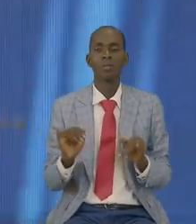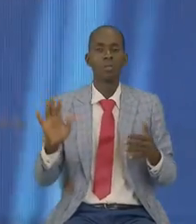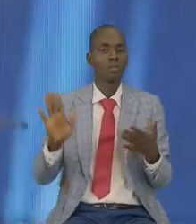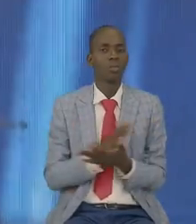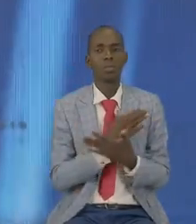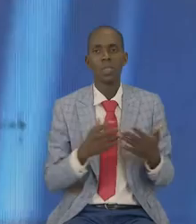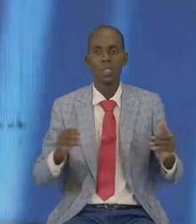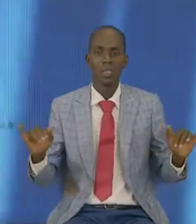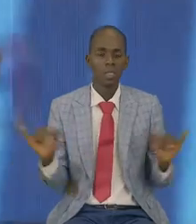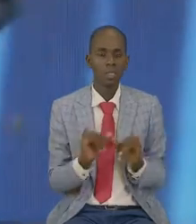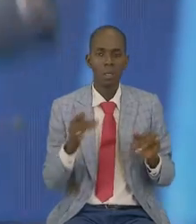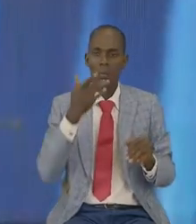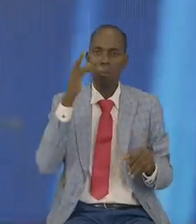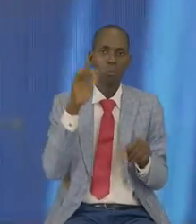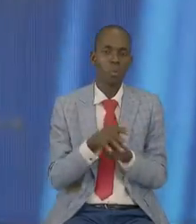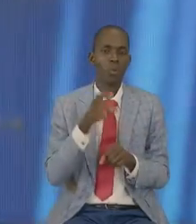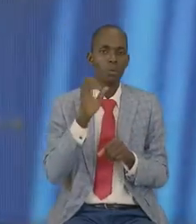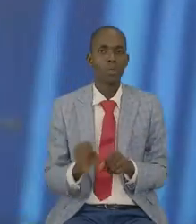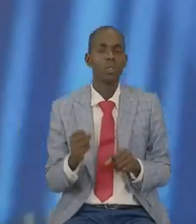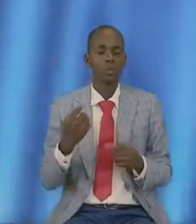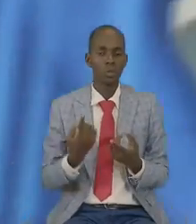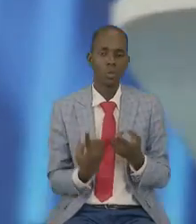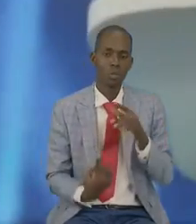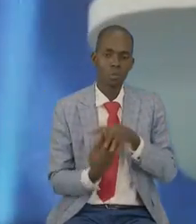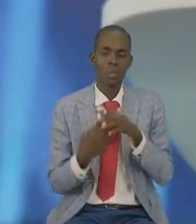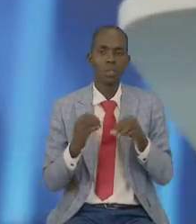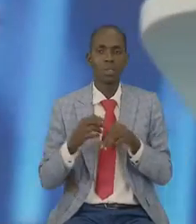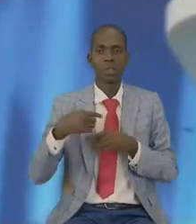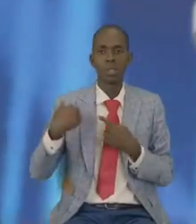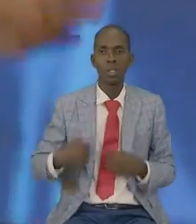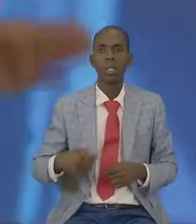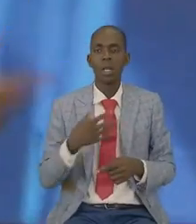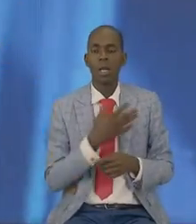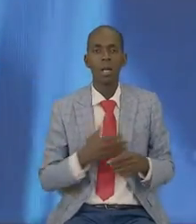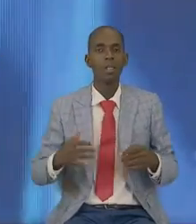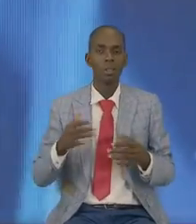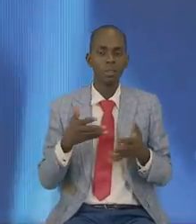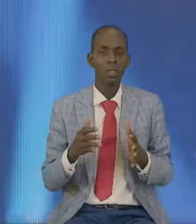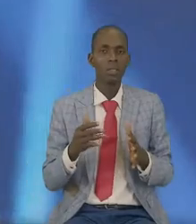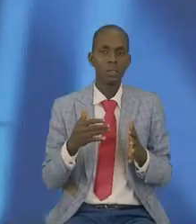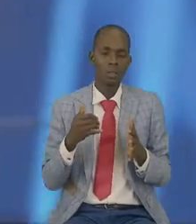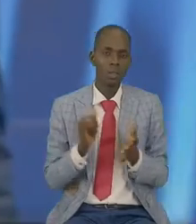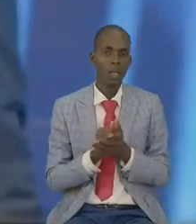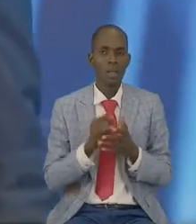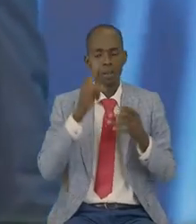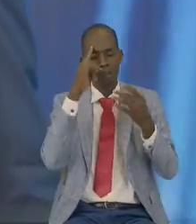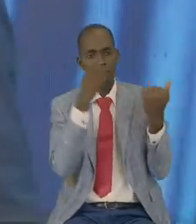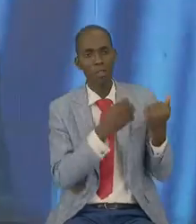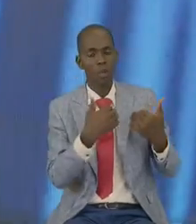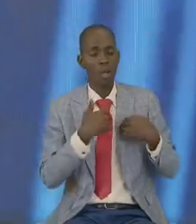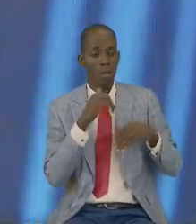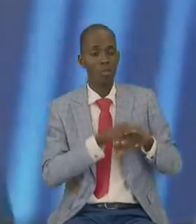same promises ring from your heart, and let the faith you had on Sunday, let it